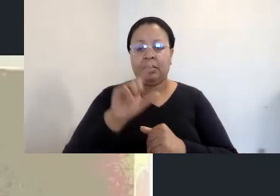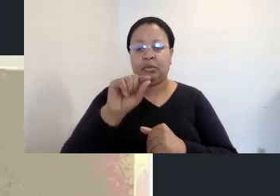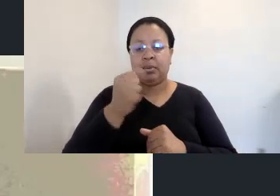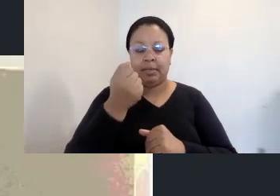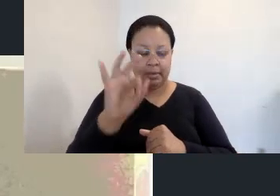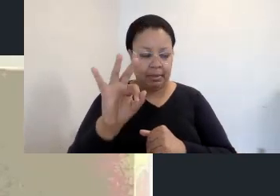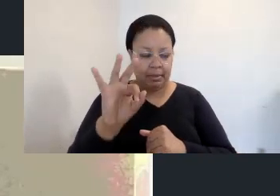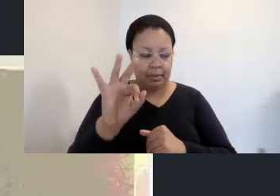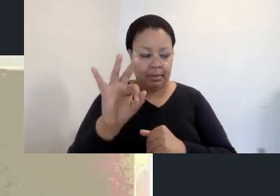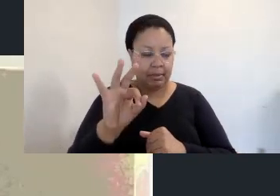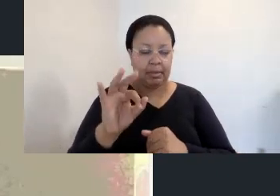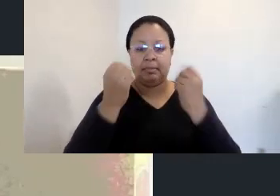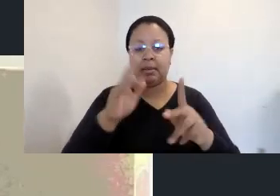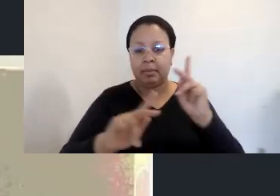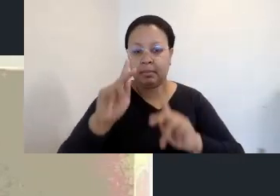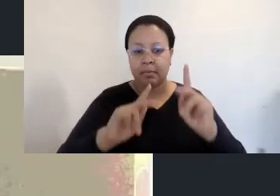2019, a lot of